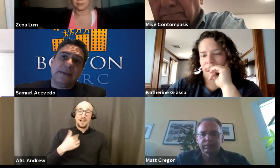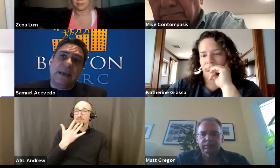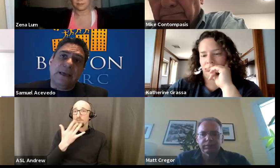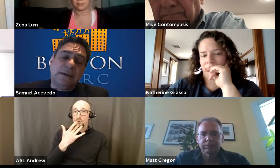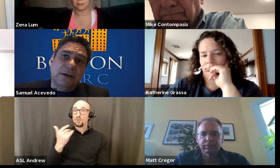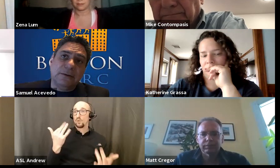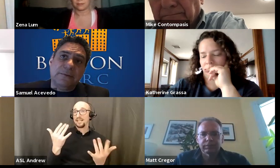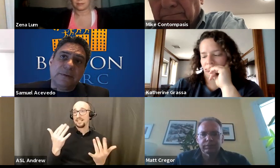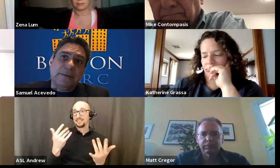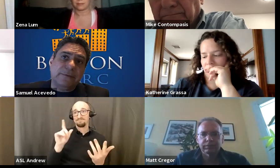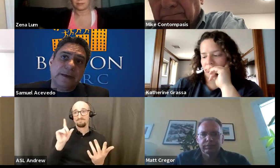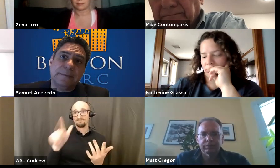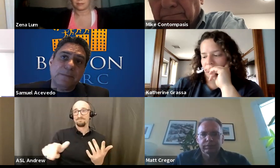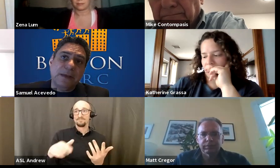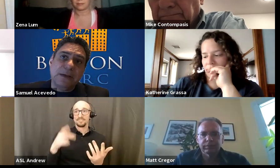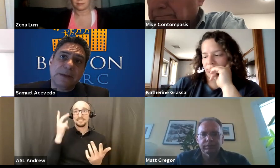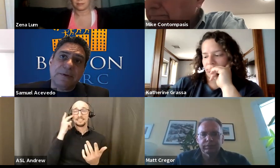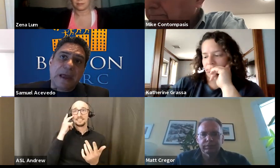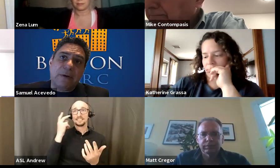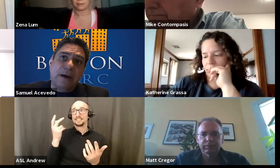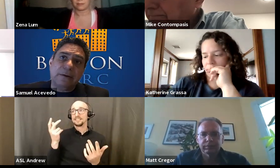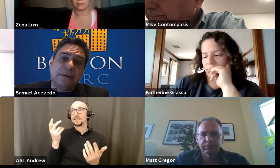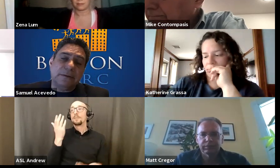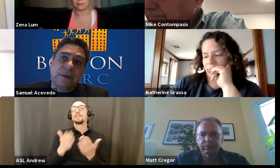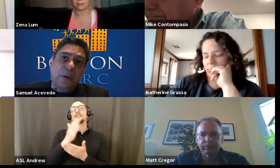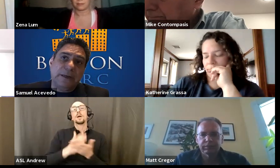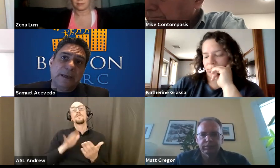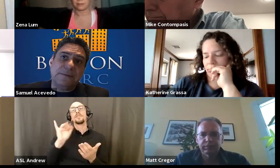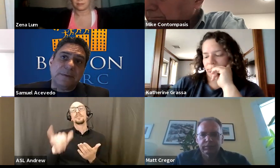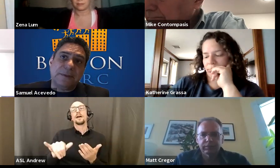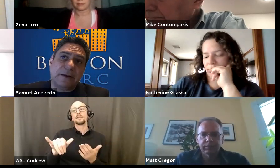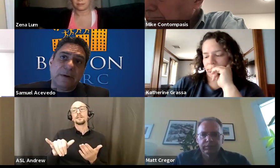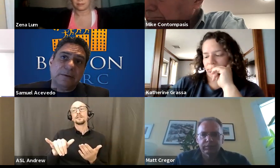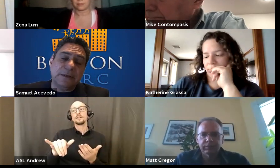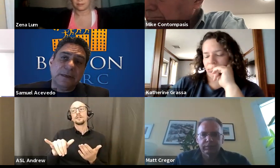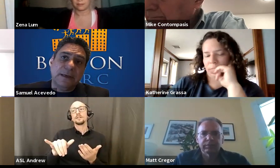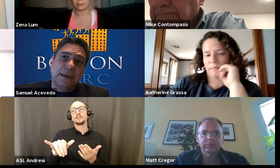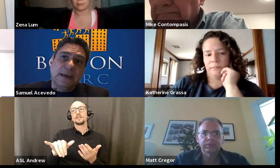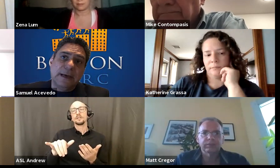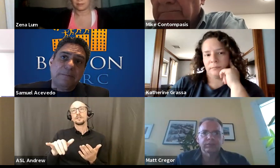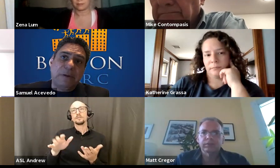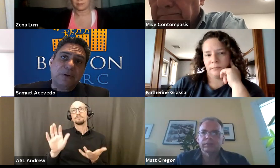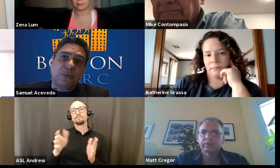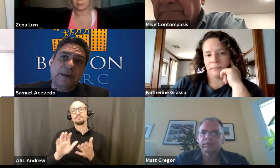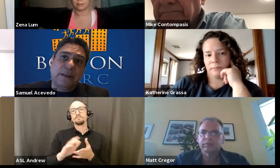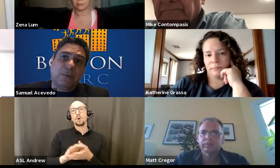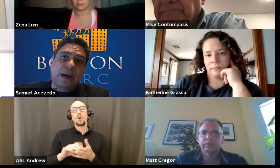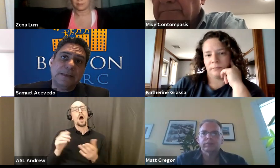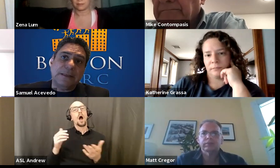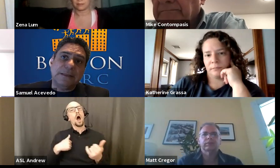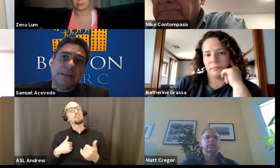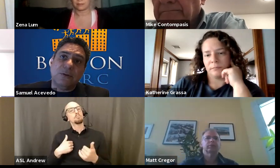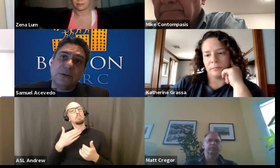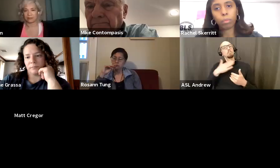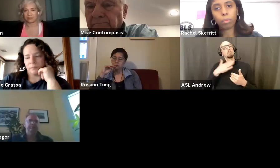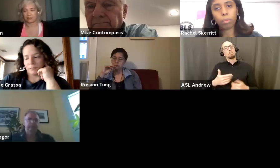wait to see, if some of that ground, if I'm willing to give some of that ground and be persuaded otherwise